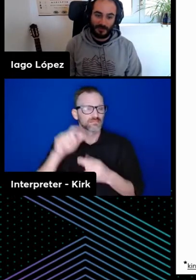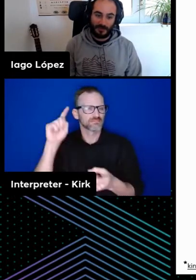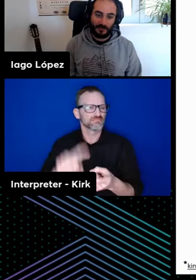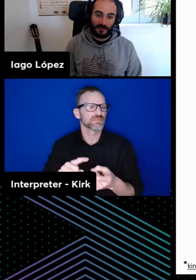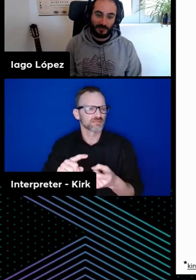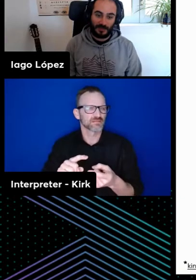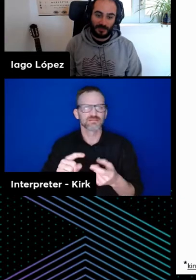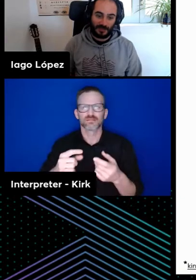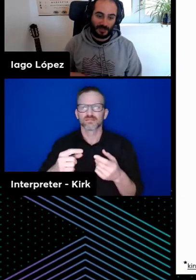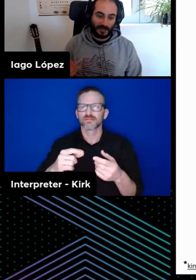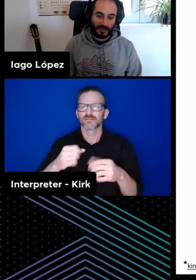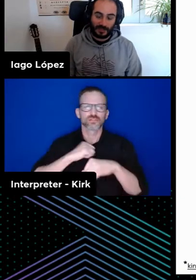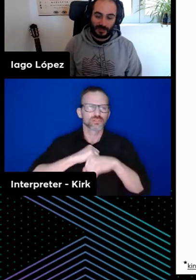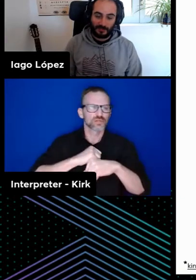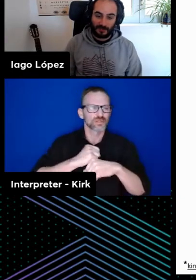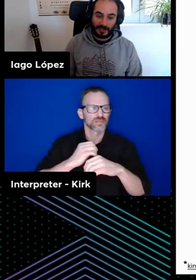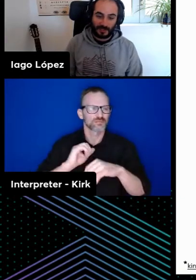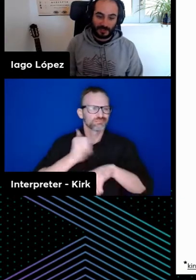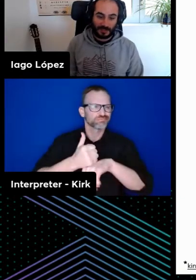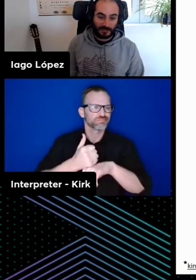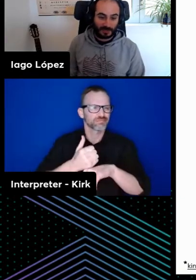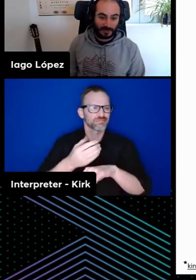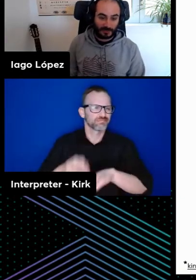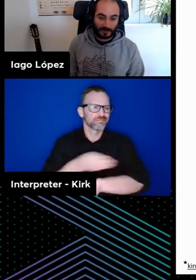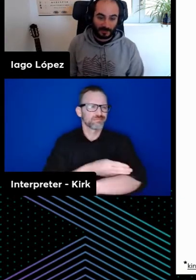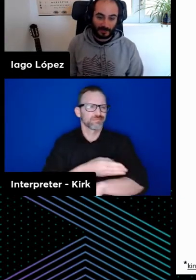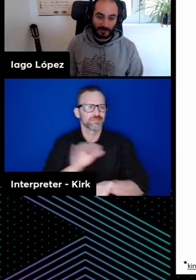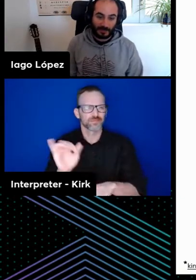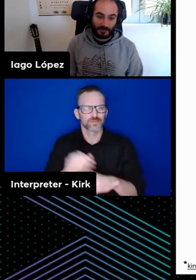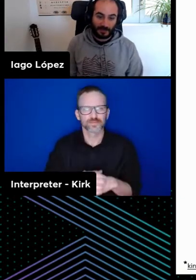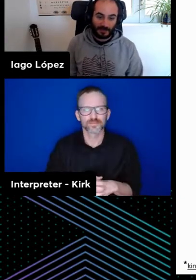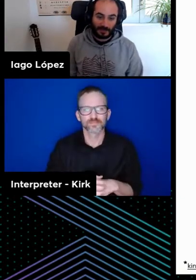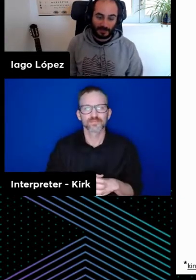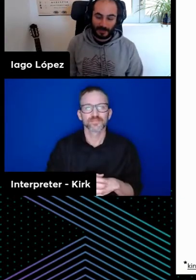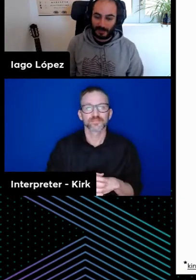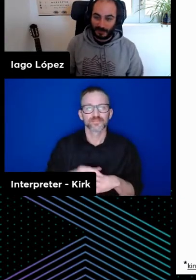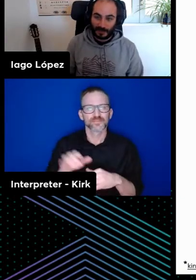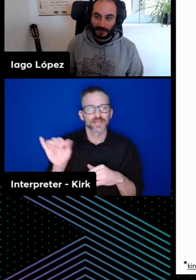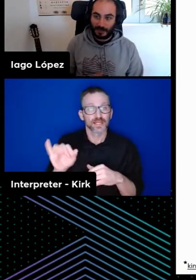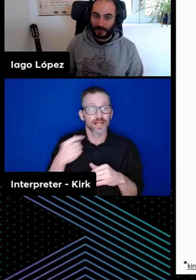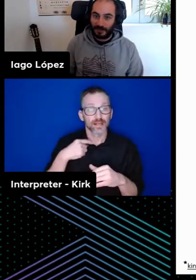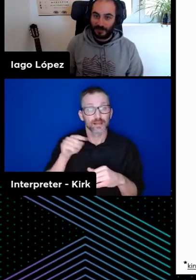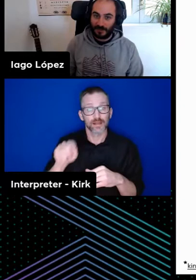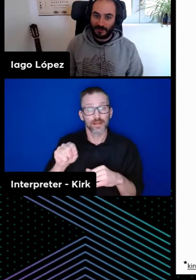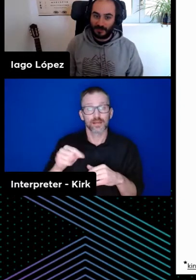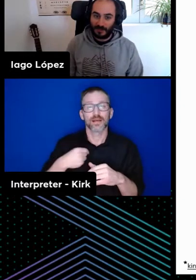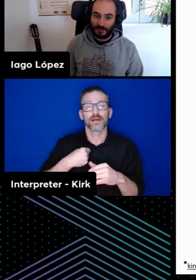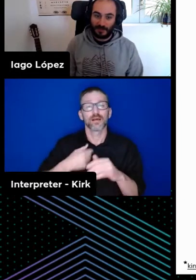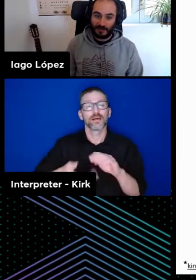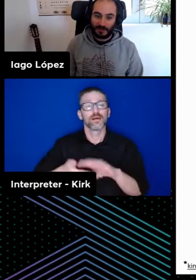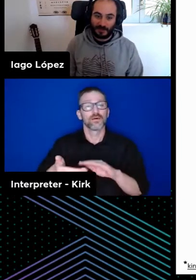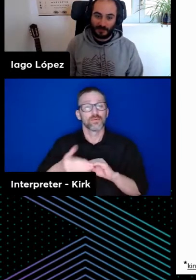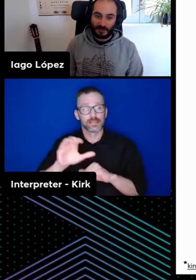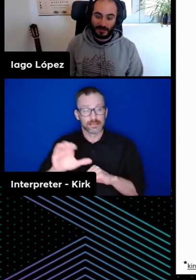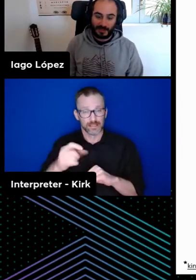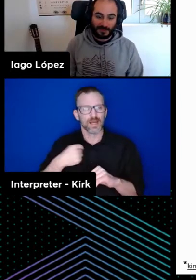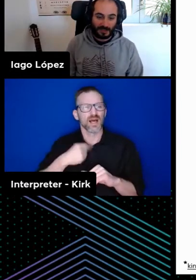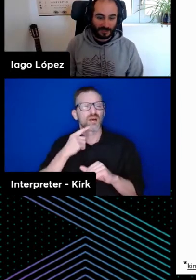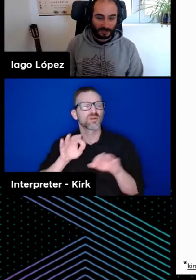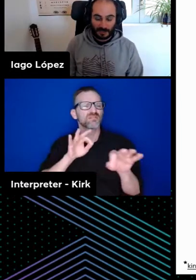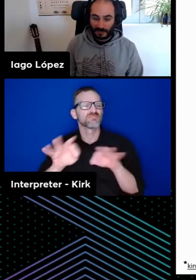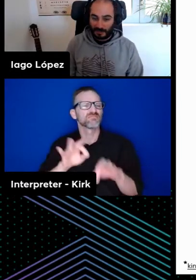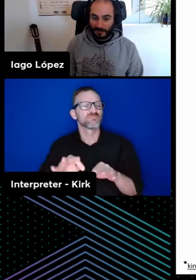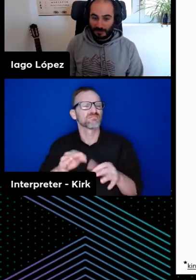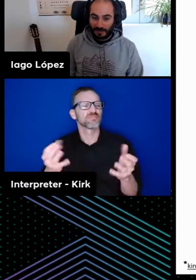to security vulnerabilities like this one mentioned here, a vulnerability in runc. And I'll be showing you a bit what this is about in the next